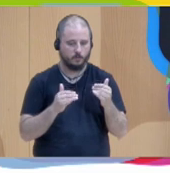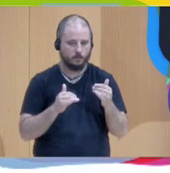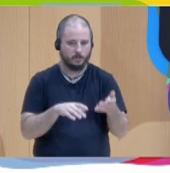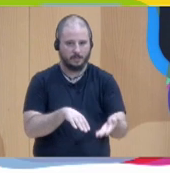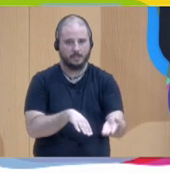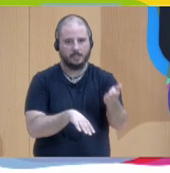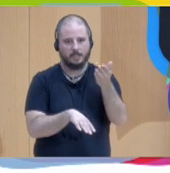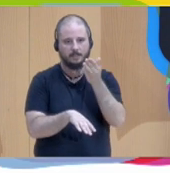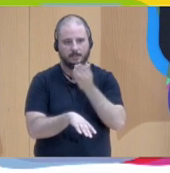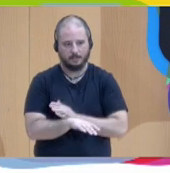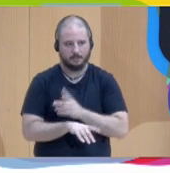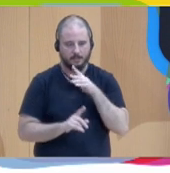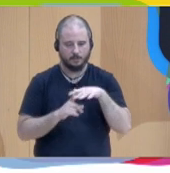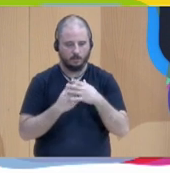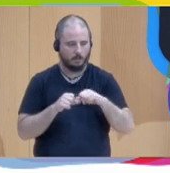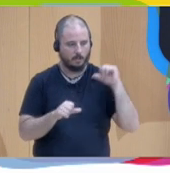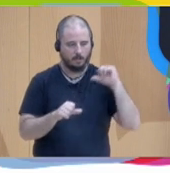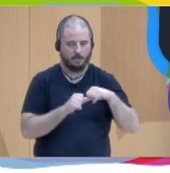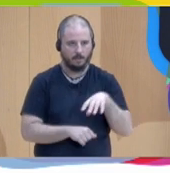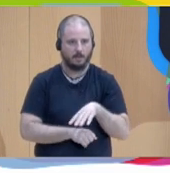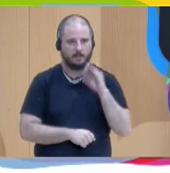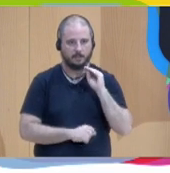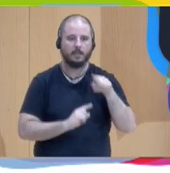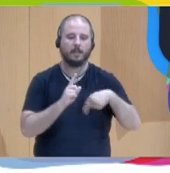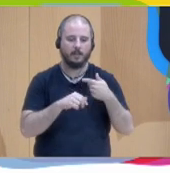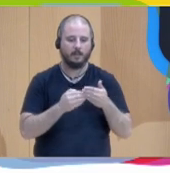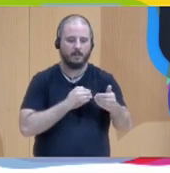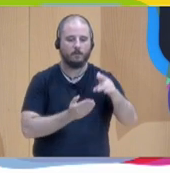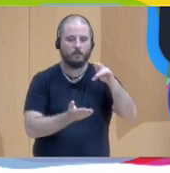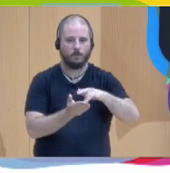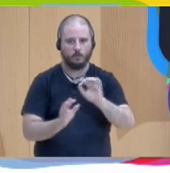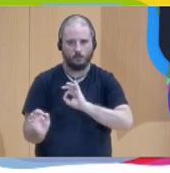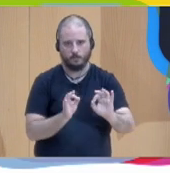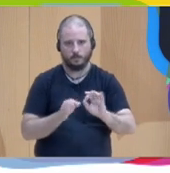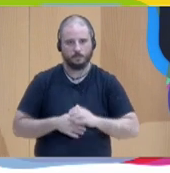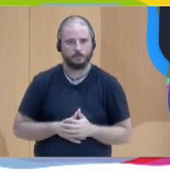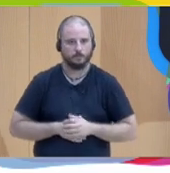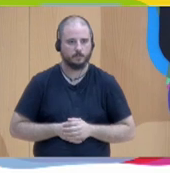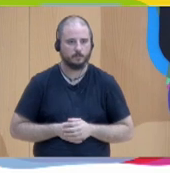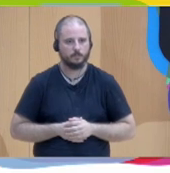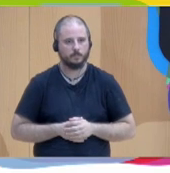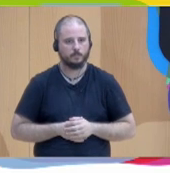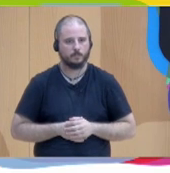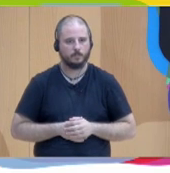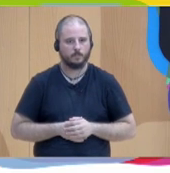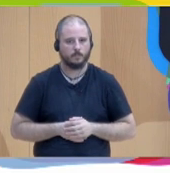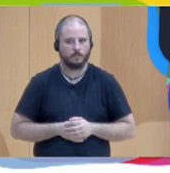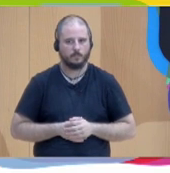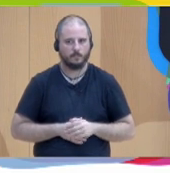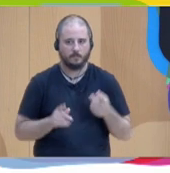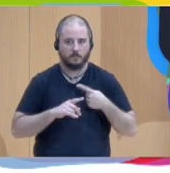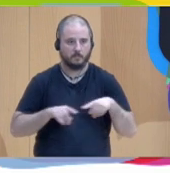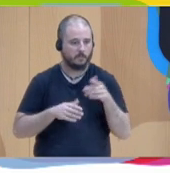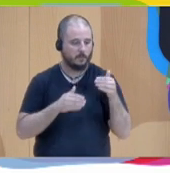So one thing to create a sustainable future is understand the past and understand what we